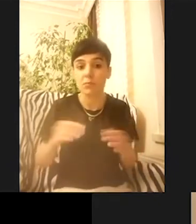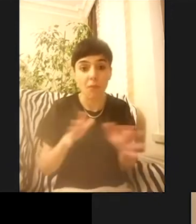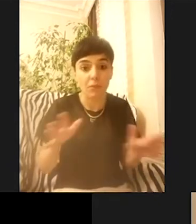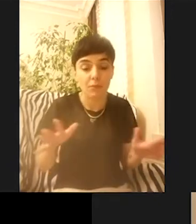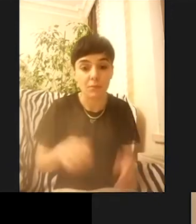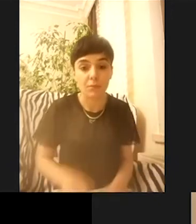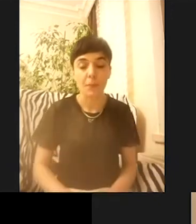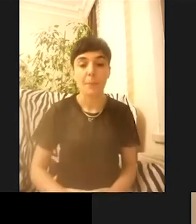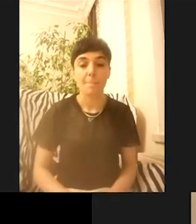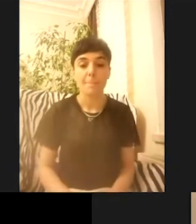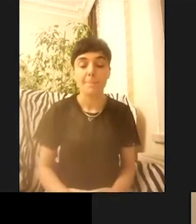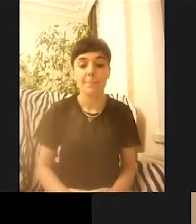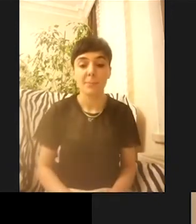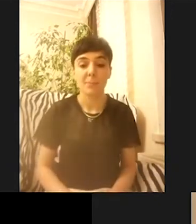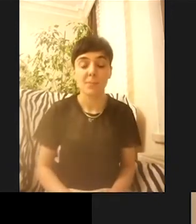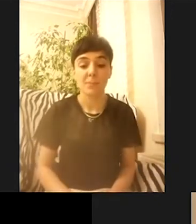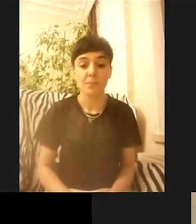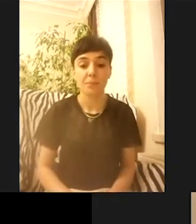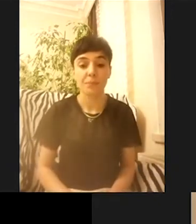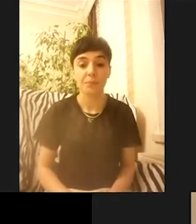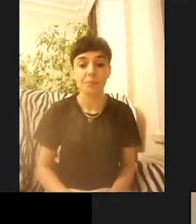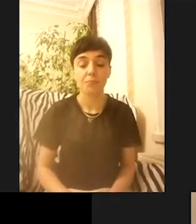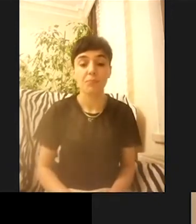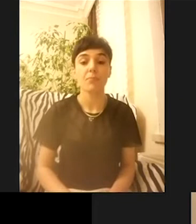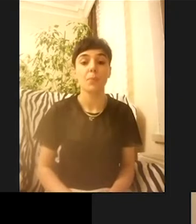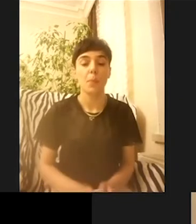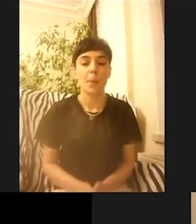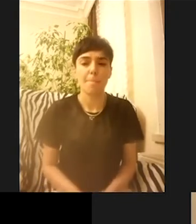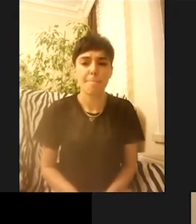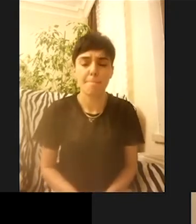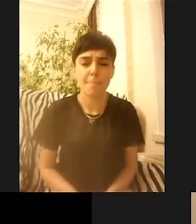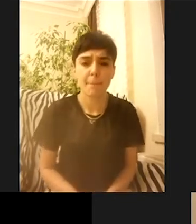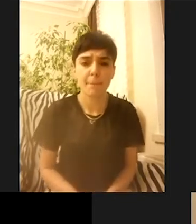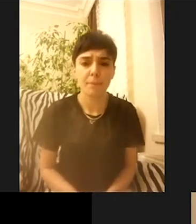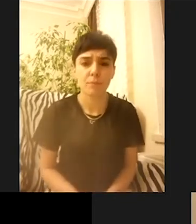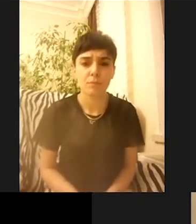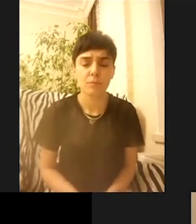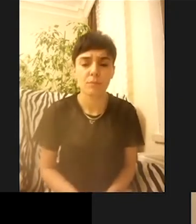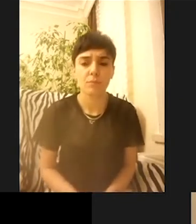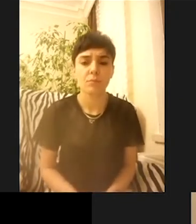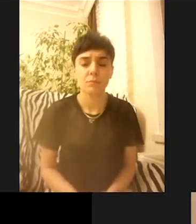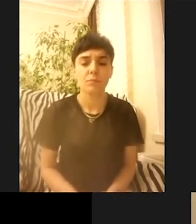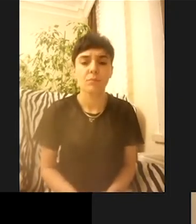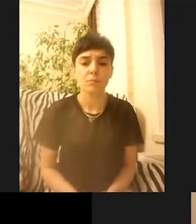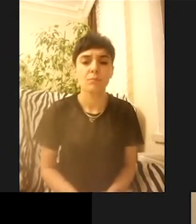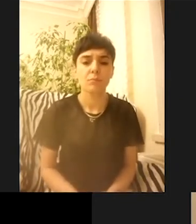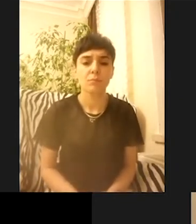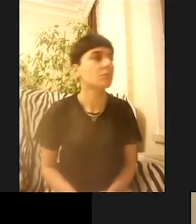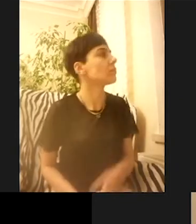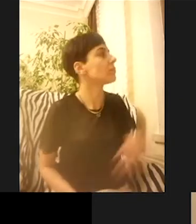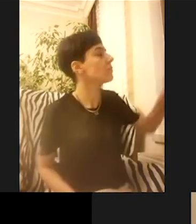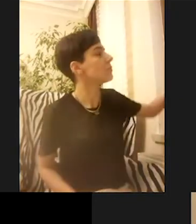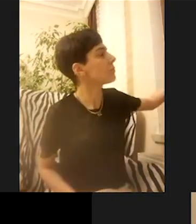stories from the subjects who actually narrated me the way that actually Pride